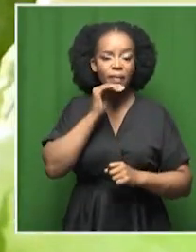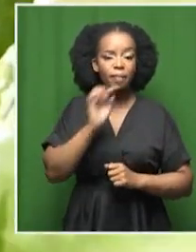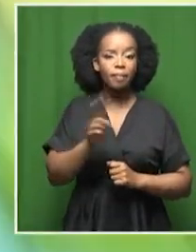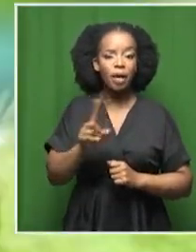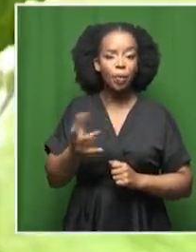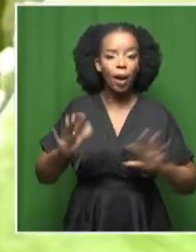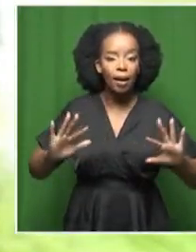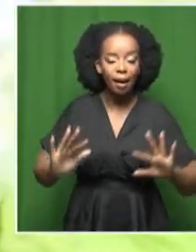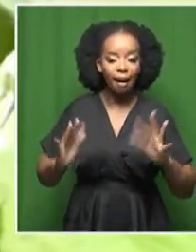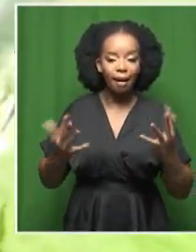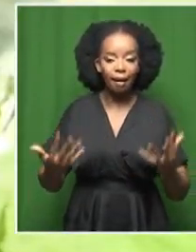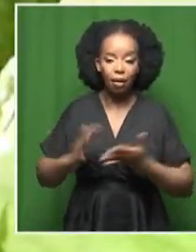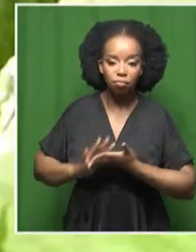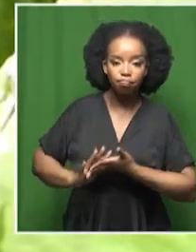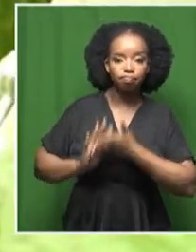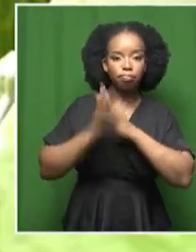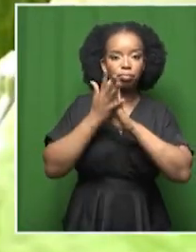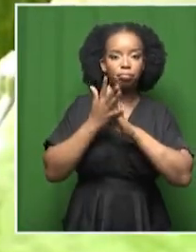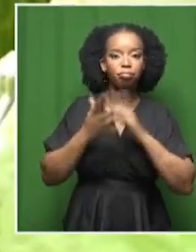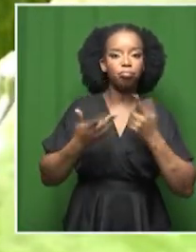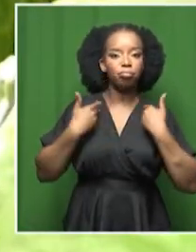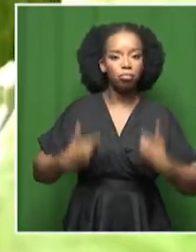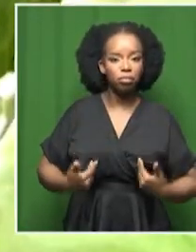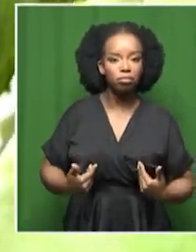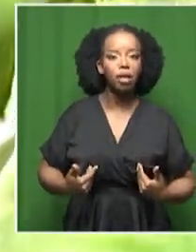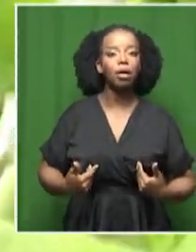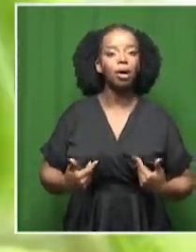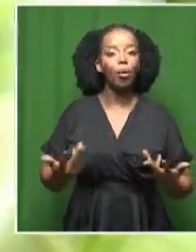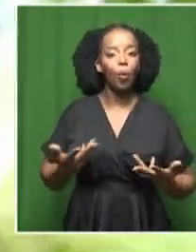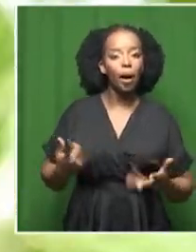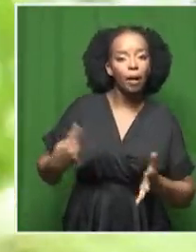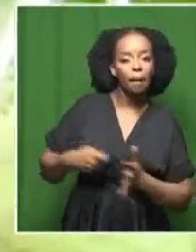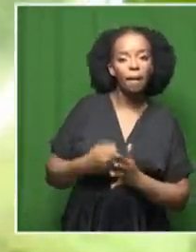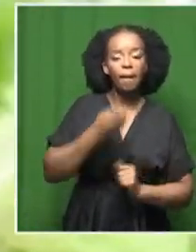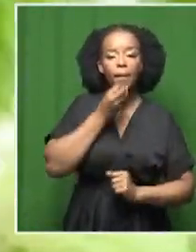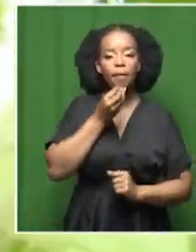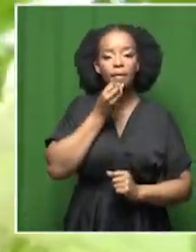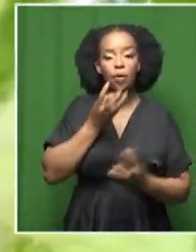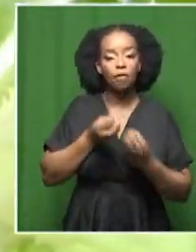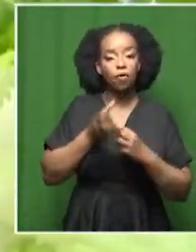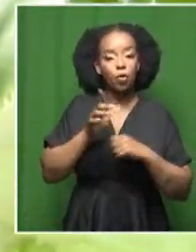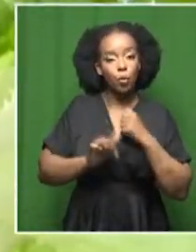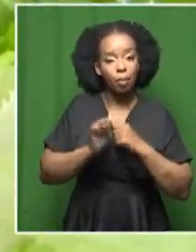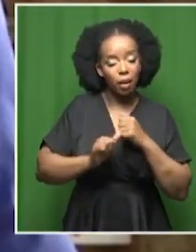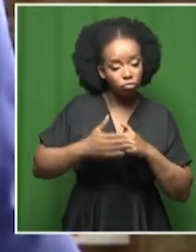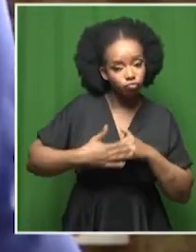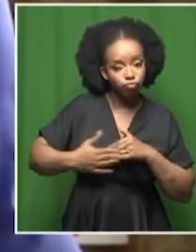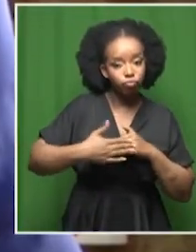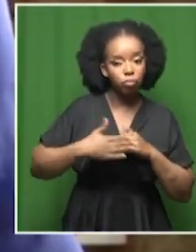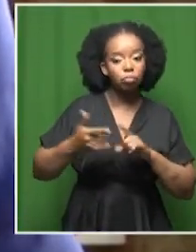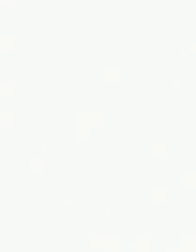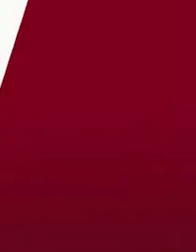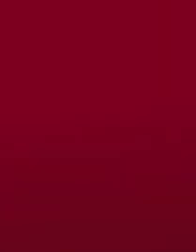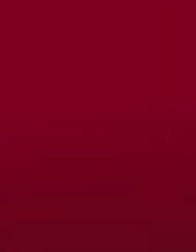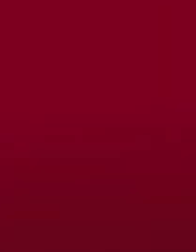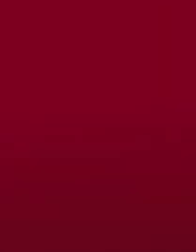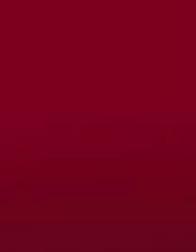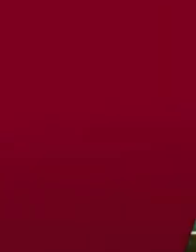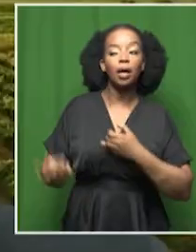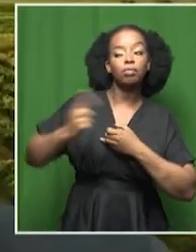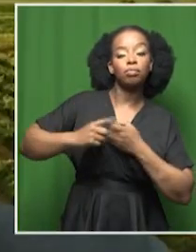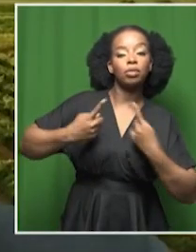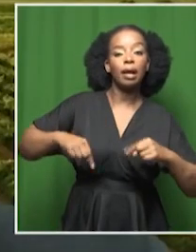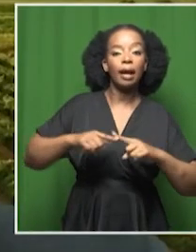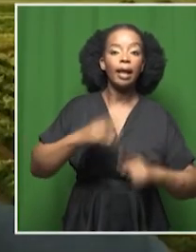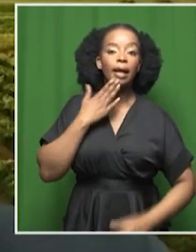and I at the tills in the few months ahead of us, we are joined via Zoom by Theo Boshoff, who is the